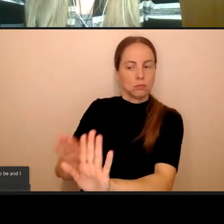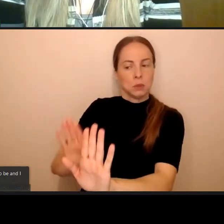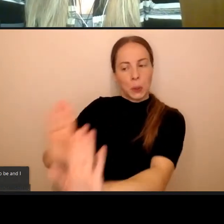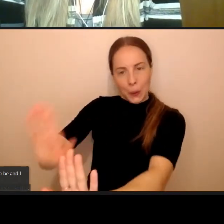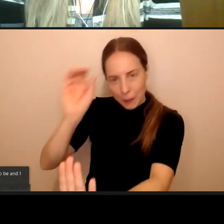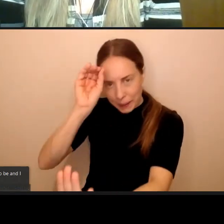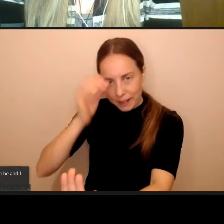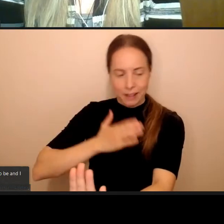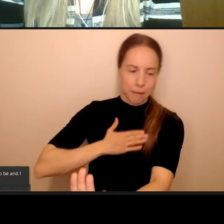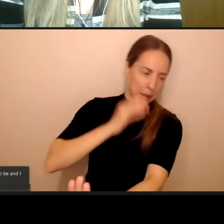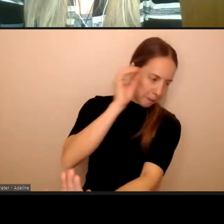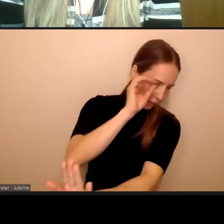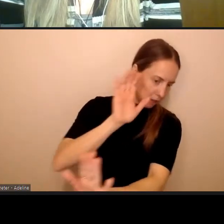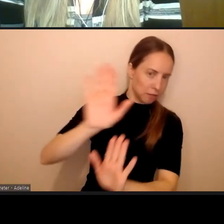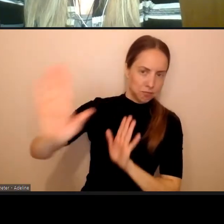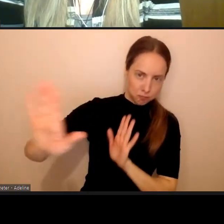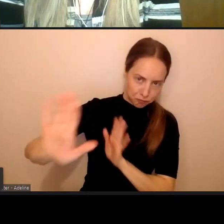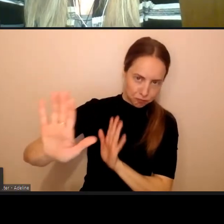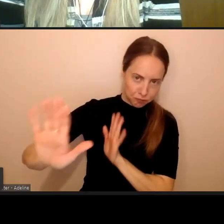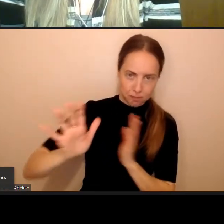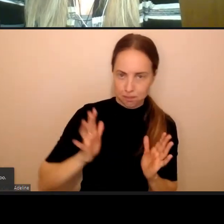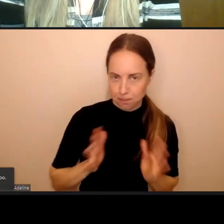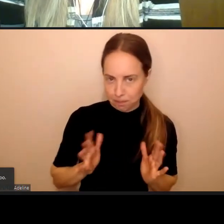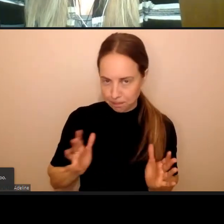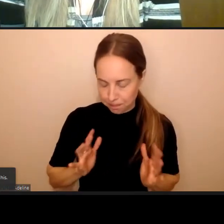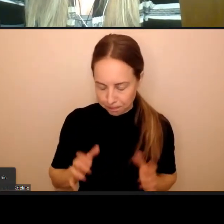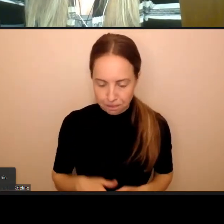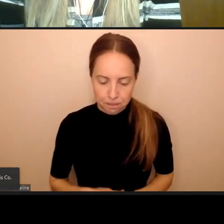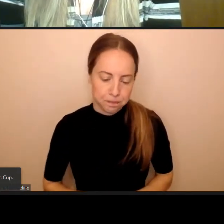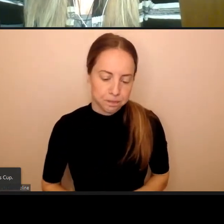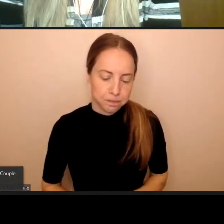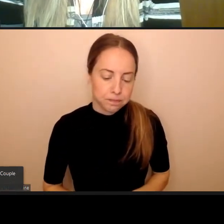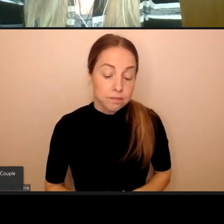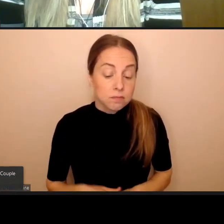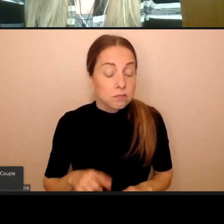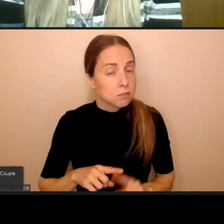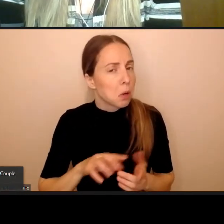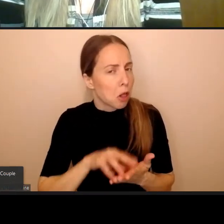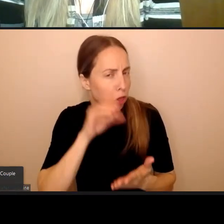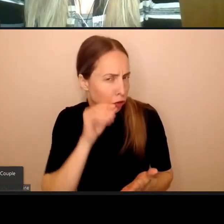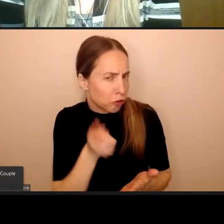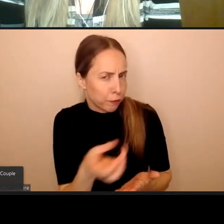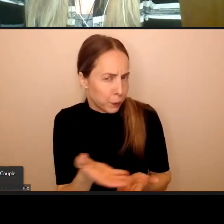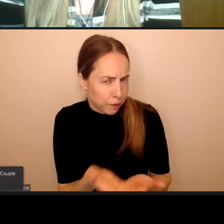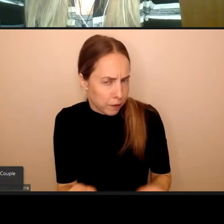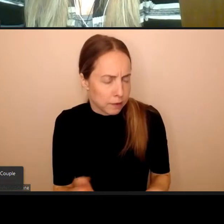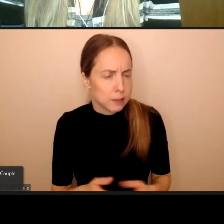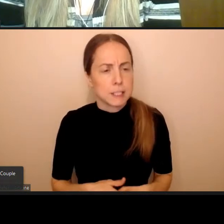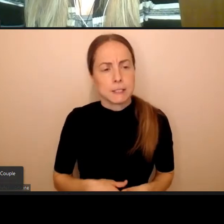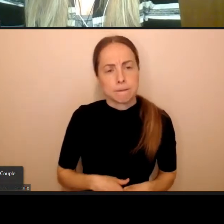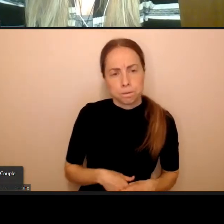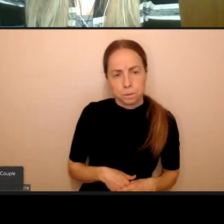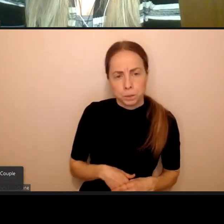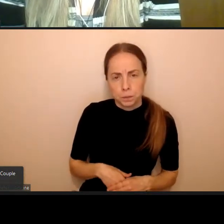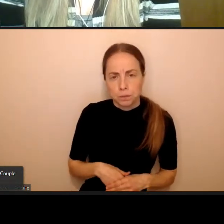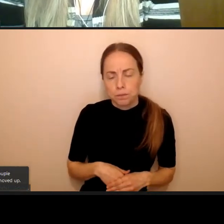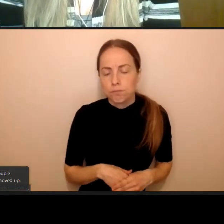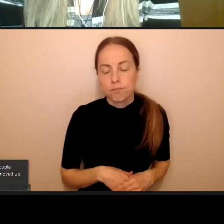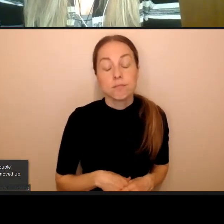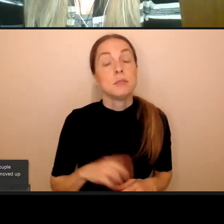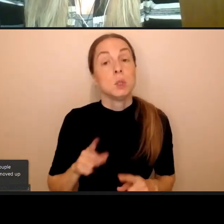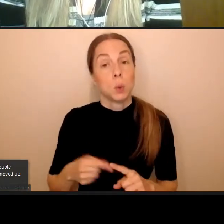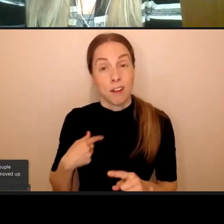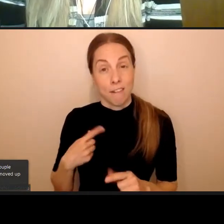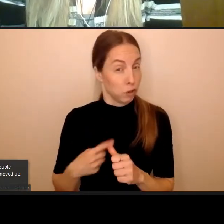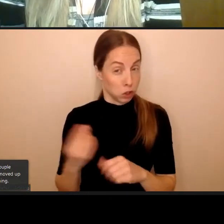way. But what it helped shape me to is a couple things. And one for me is when I first moved up and then got involved